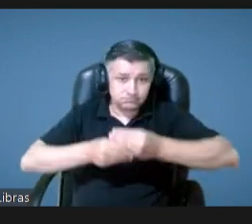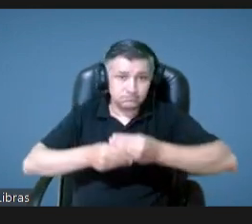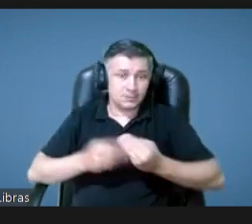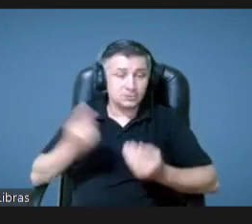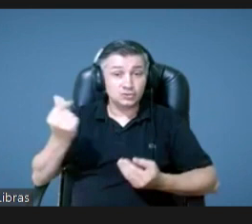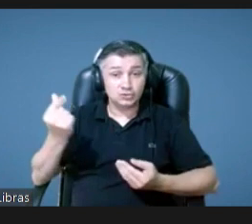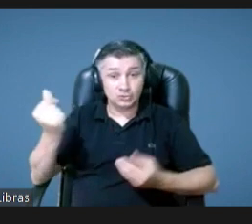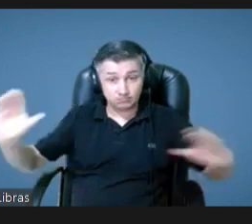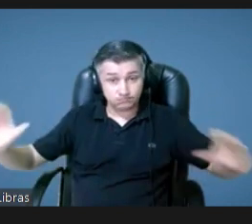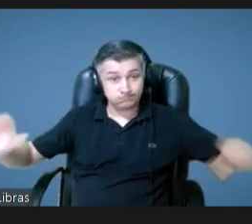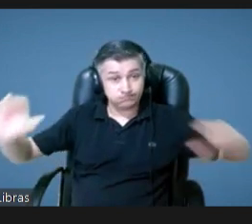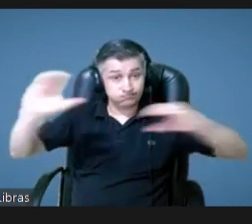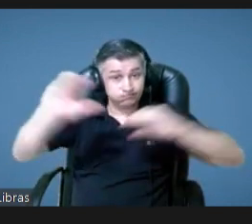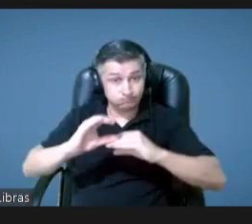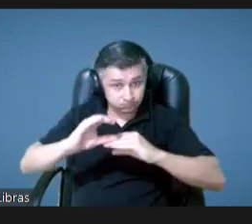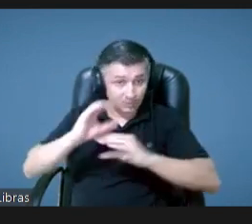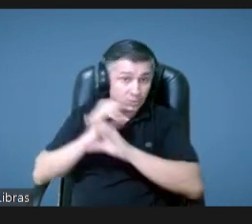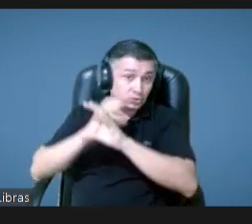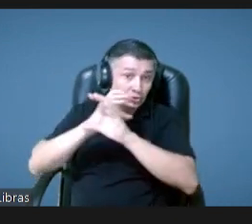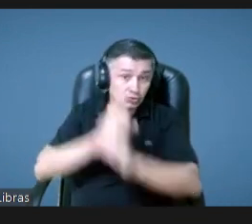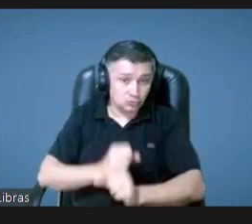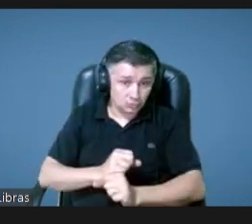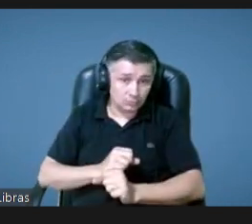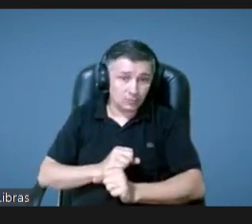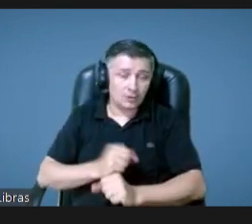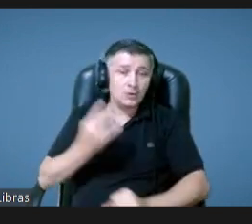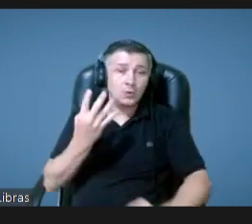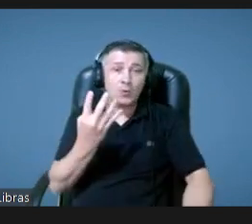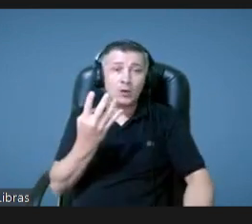over 500 million reais, and